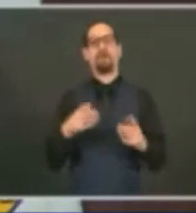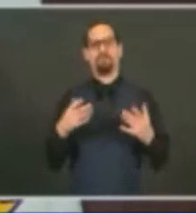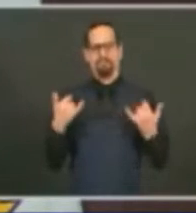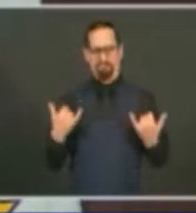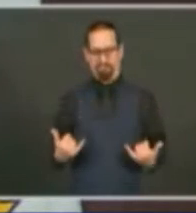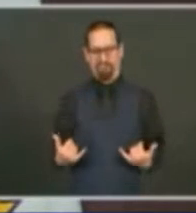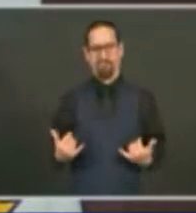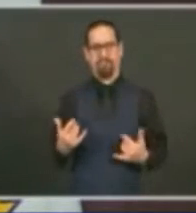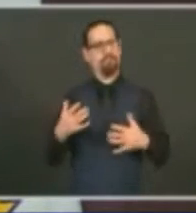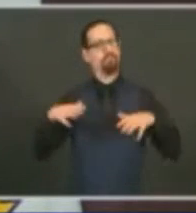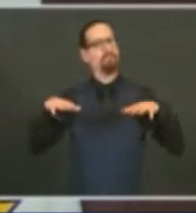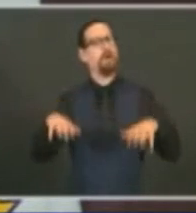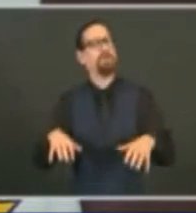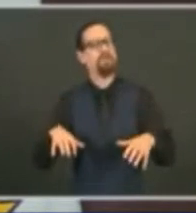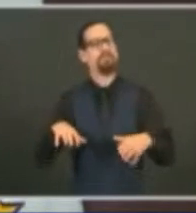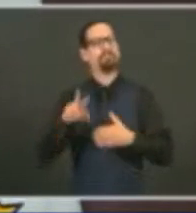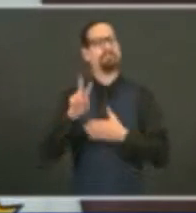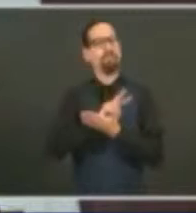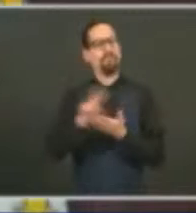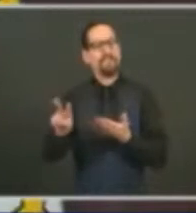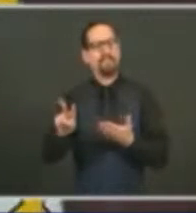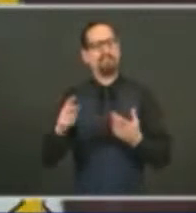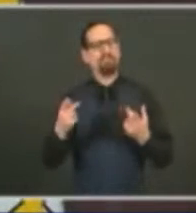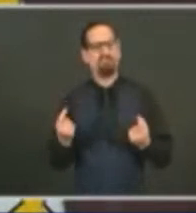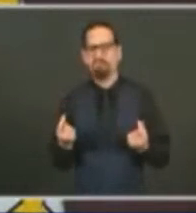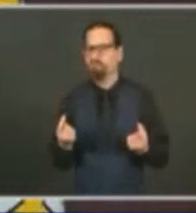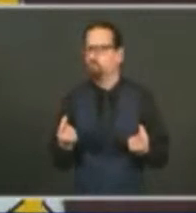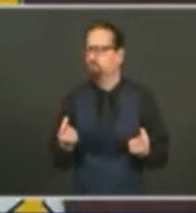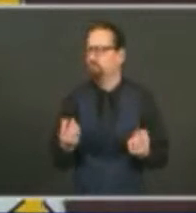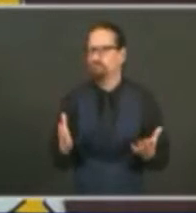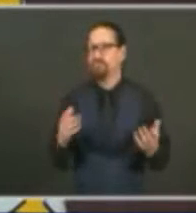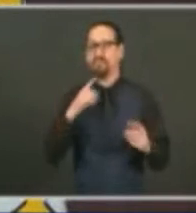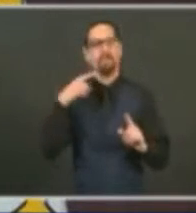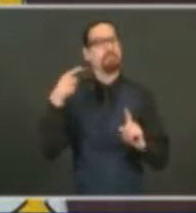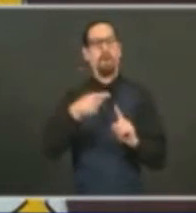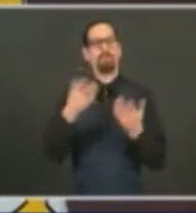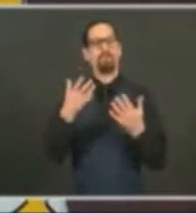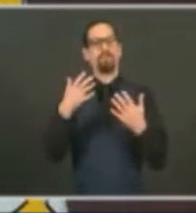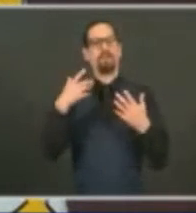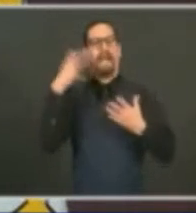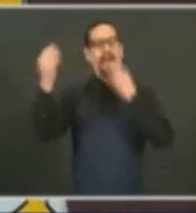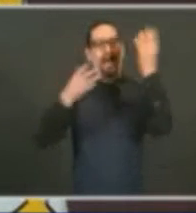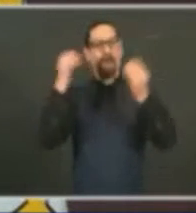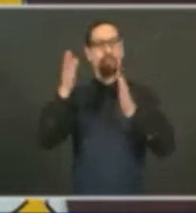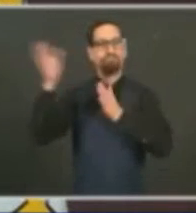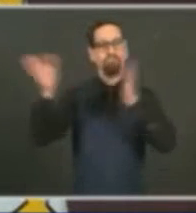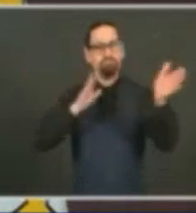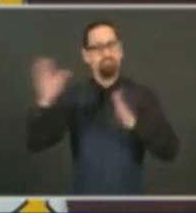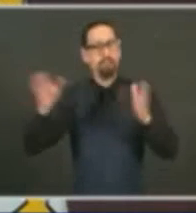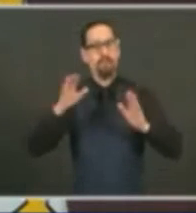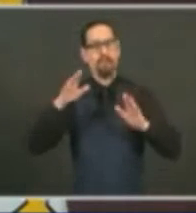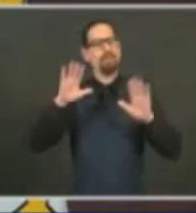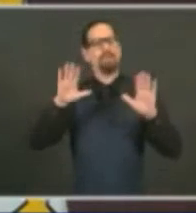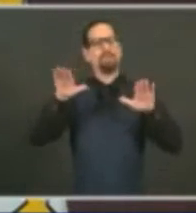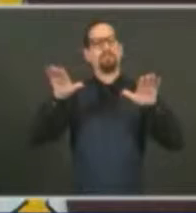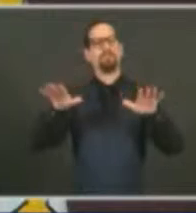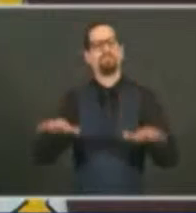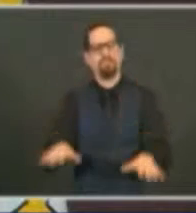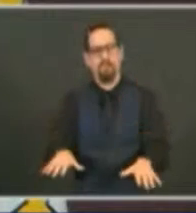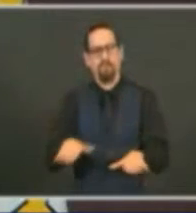tamp things down so that Christmas and Hanukkah and such would be better than Thanksgiving, but I just don't